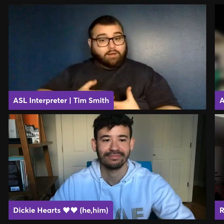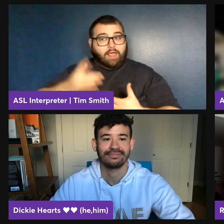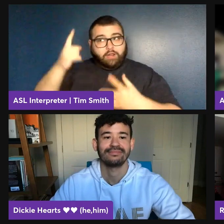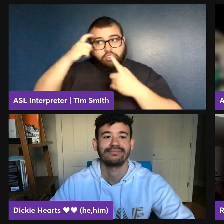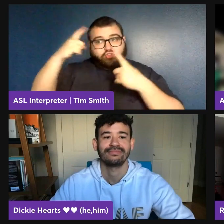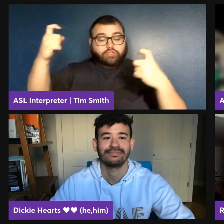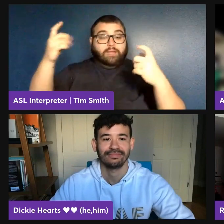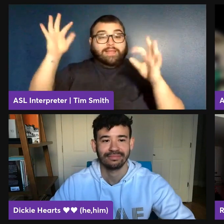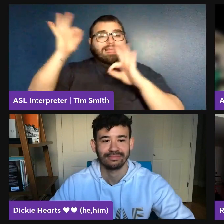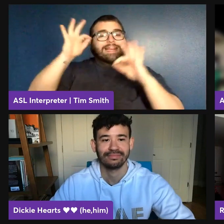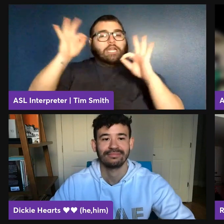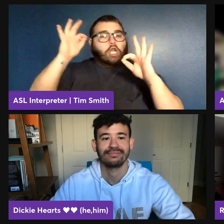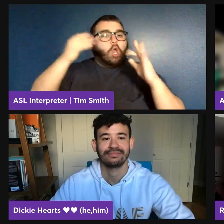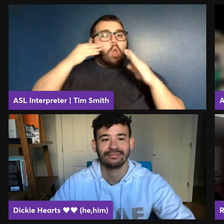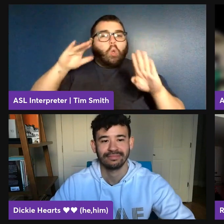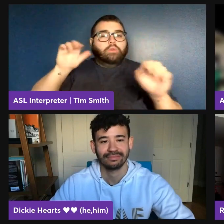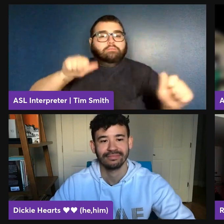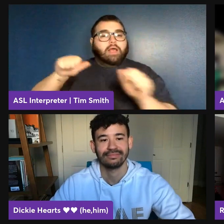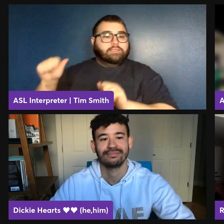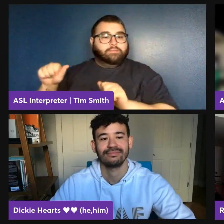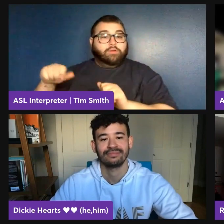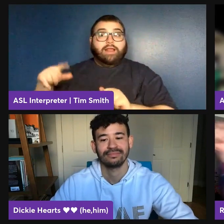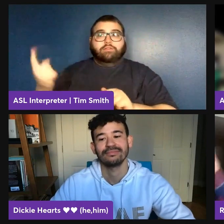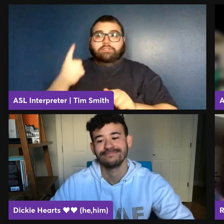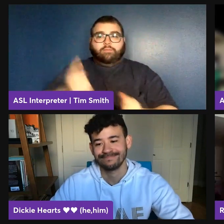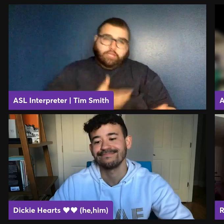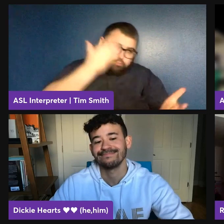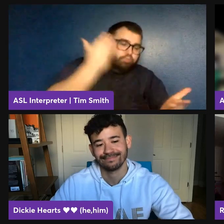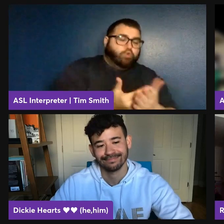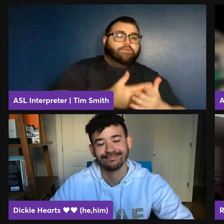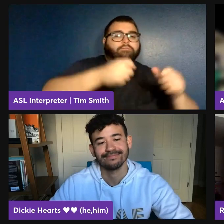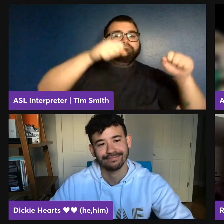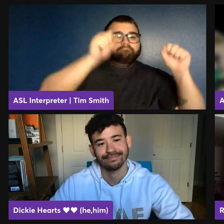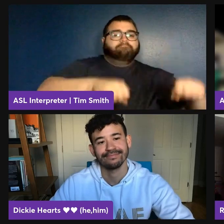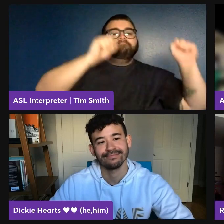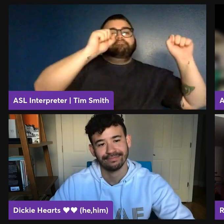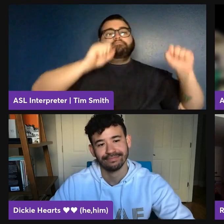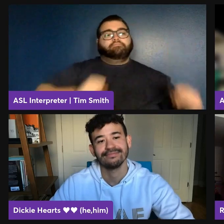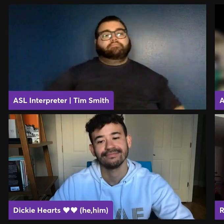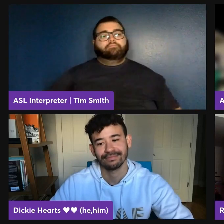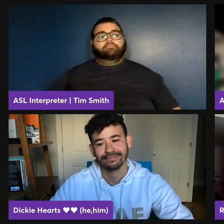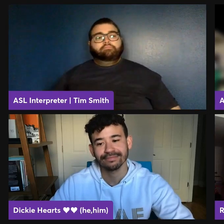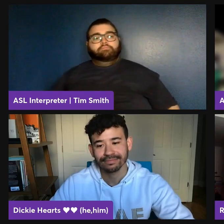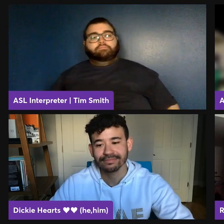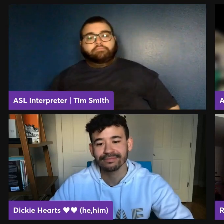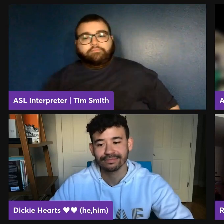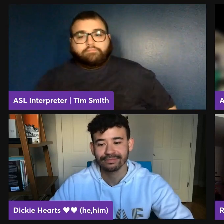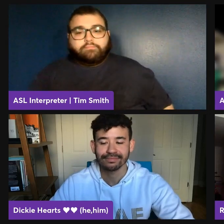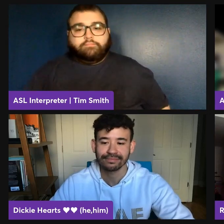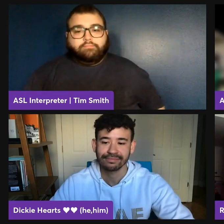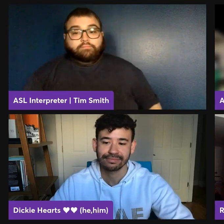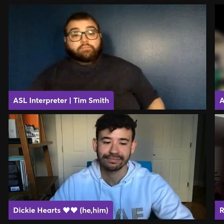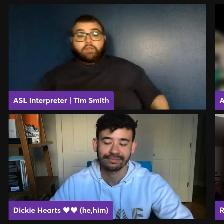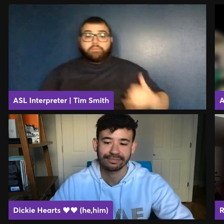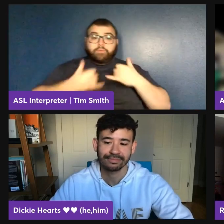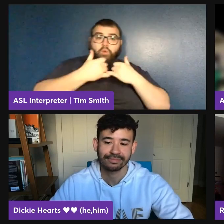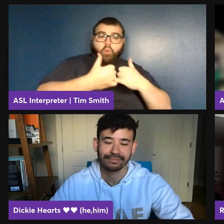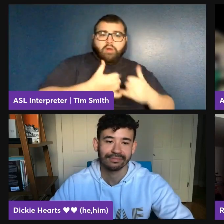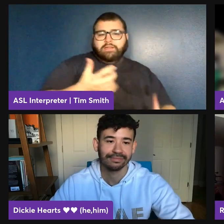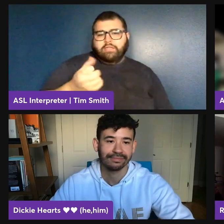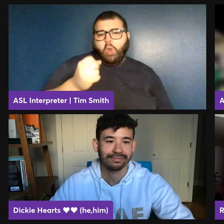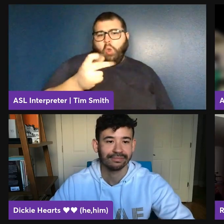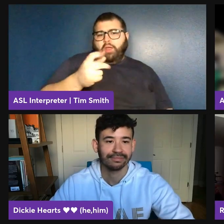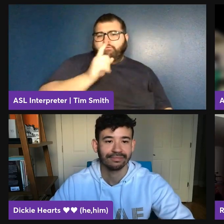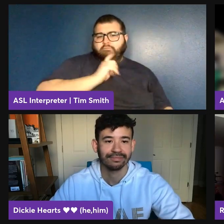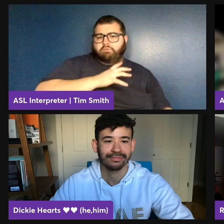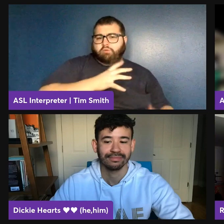was possible, and now somebody has proven that in fact it is. And an award is like, okay, an award, but yes,